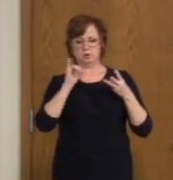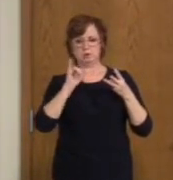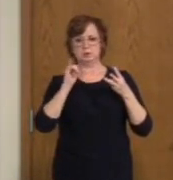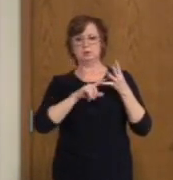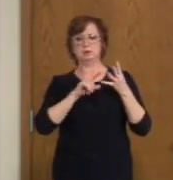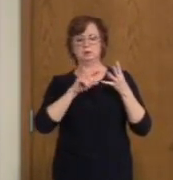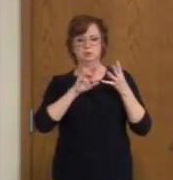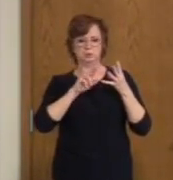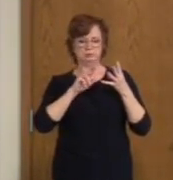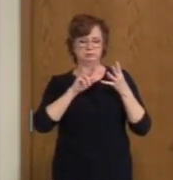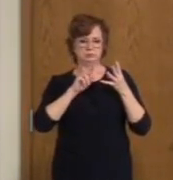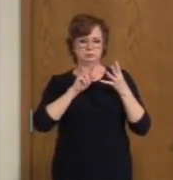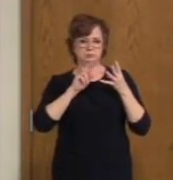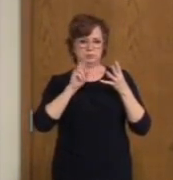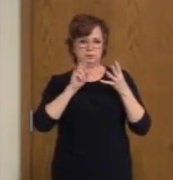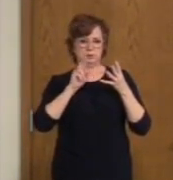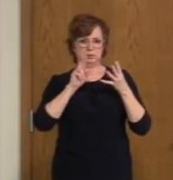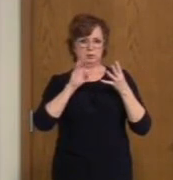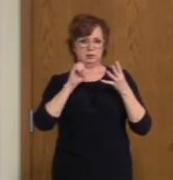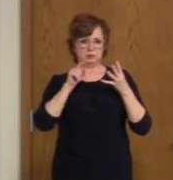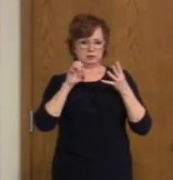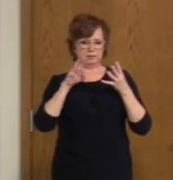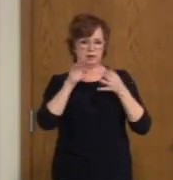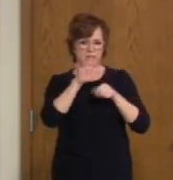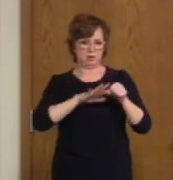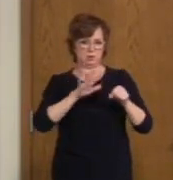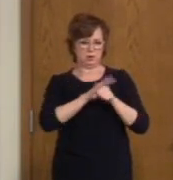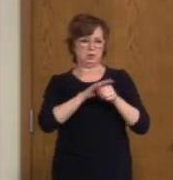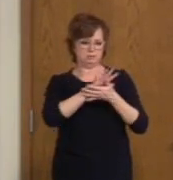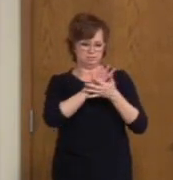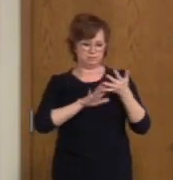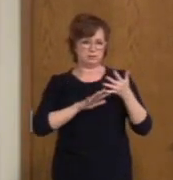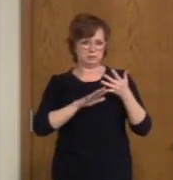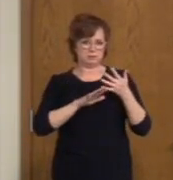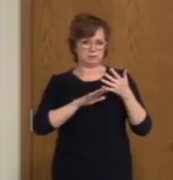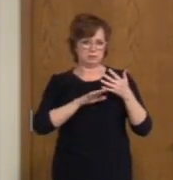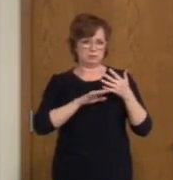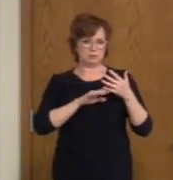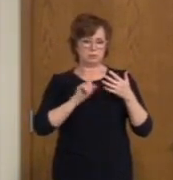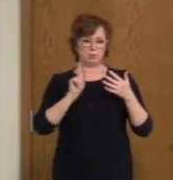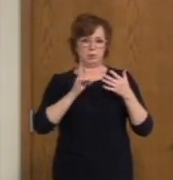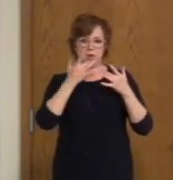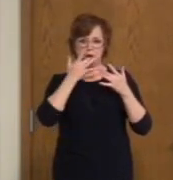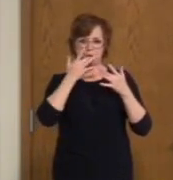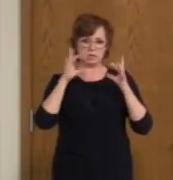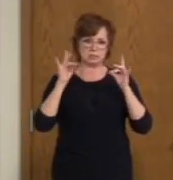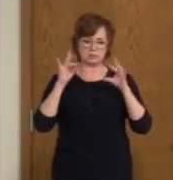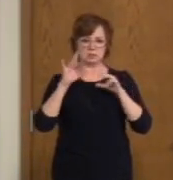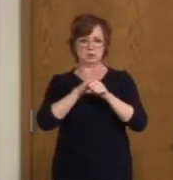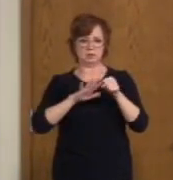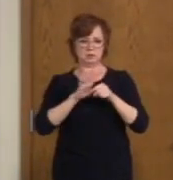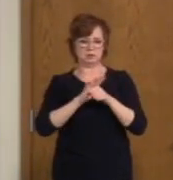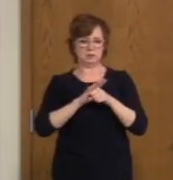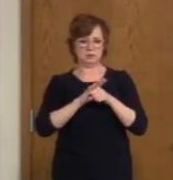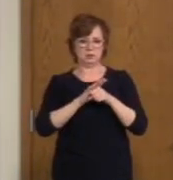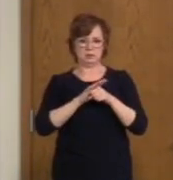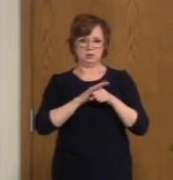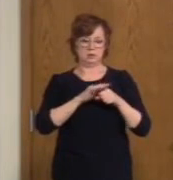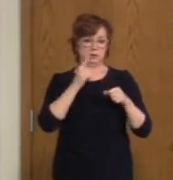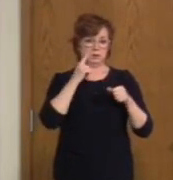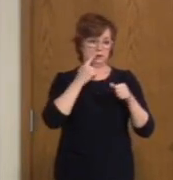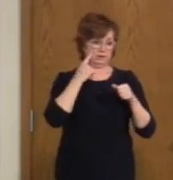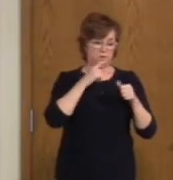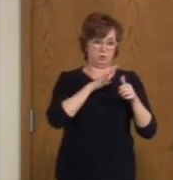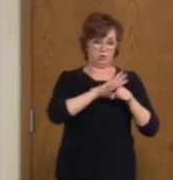where these variants are present, and that is most certainly our path through COVID, whether it's original COVID or one